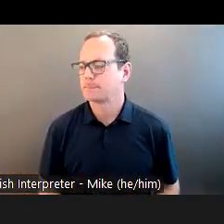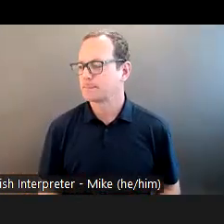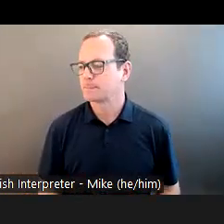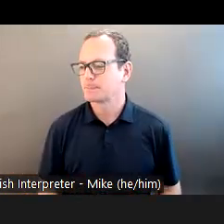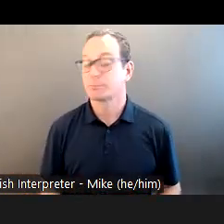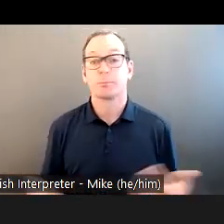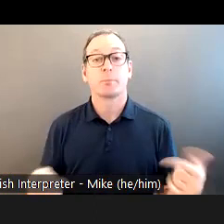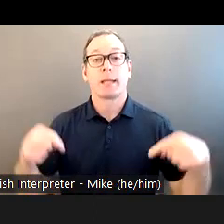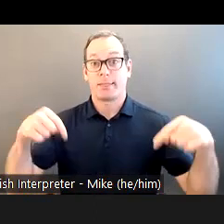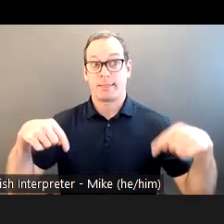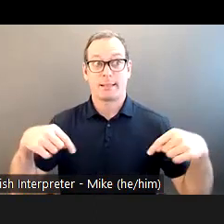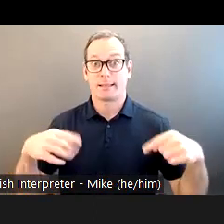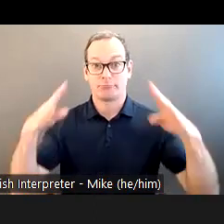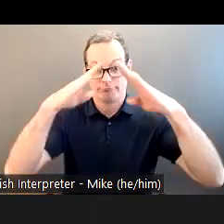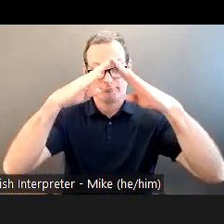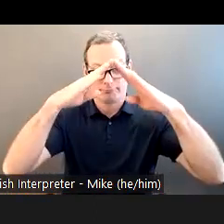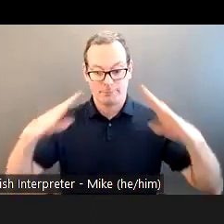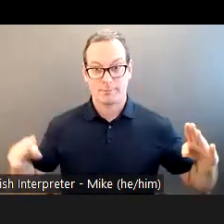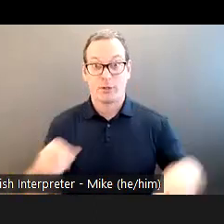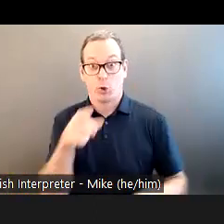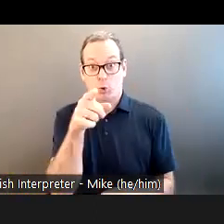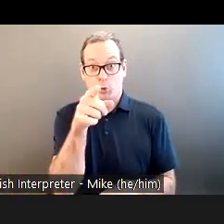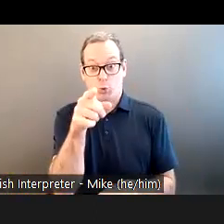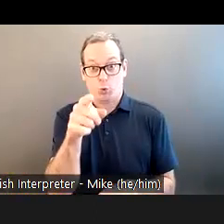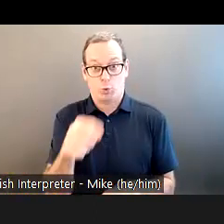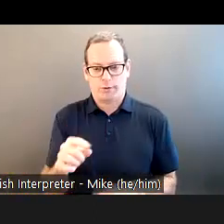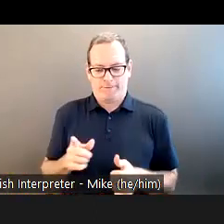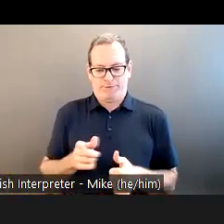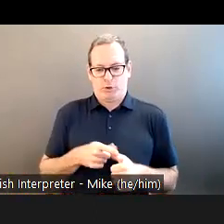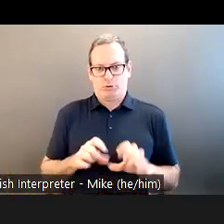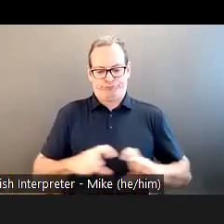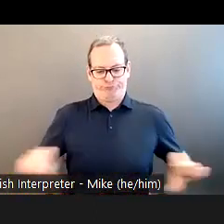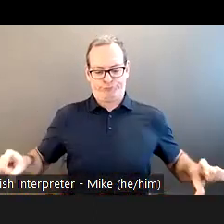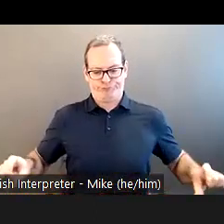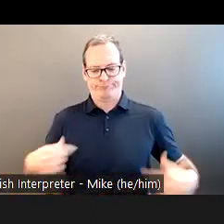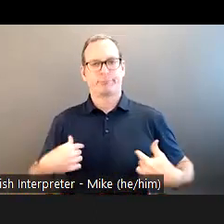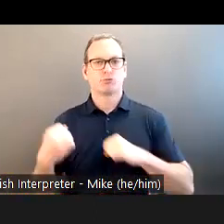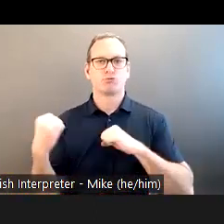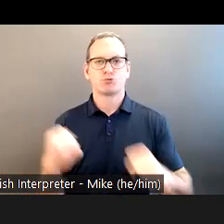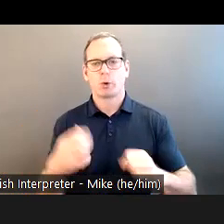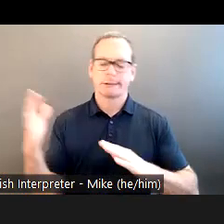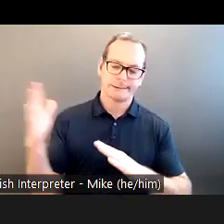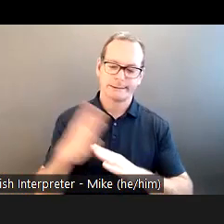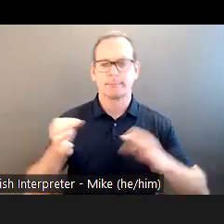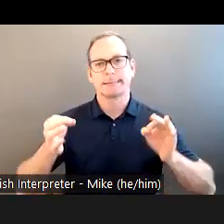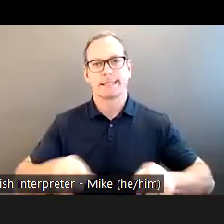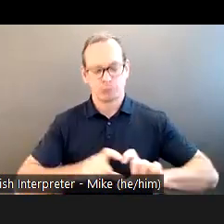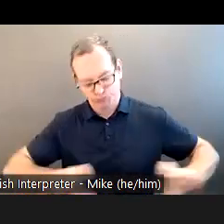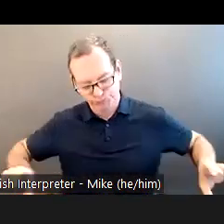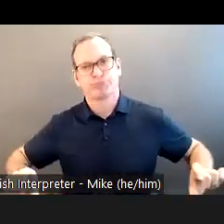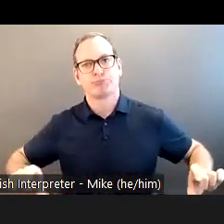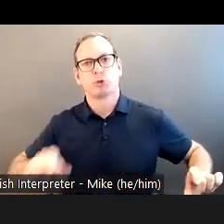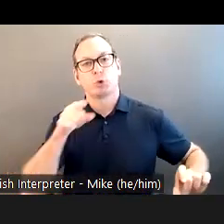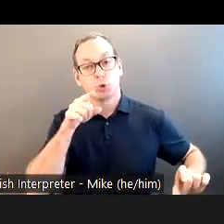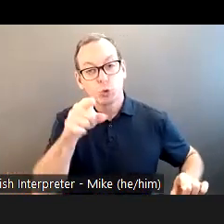of this pyramid, imagine yourself, you're always at the bottom. You are the first person who gets to make healthcare decisions on your behalf.